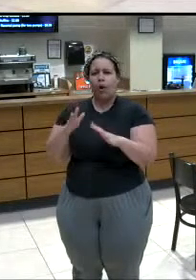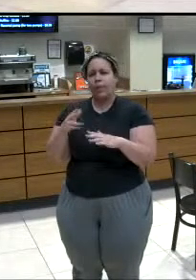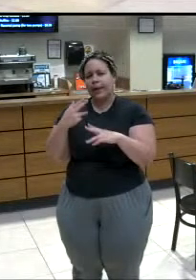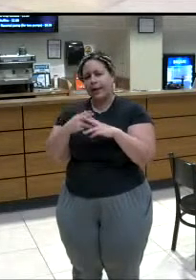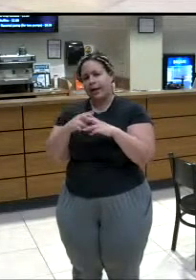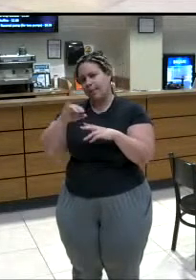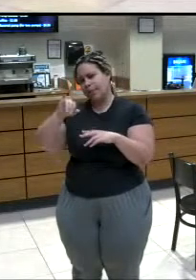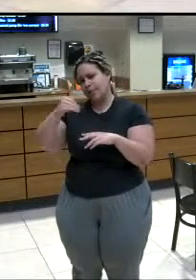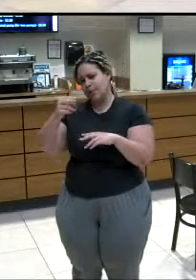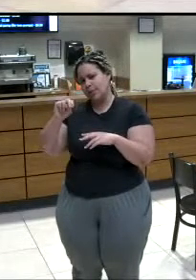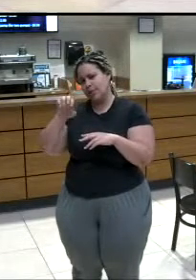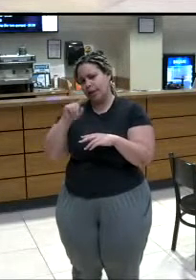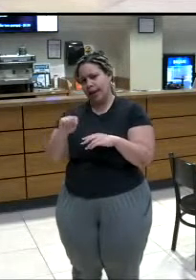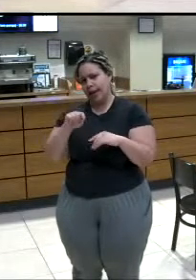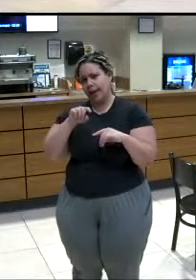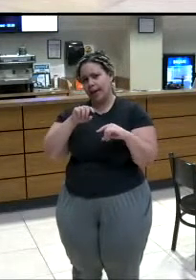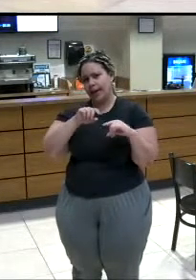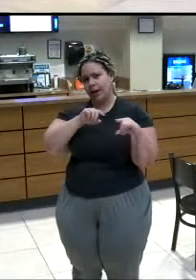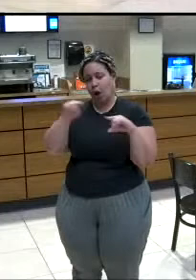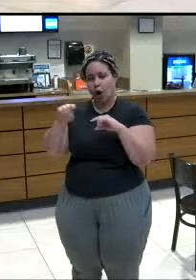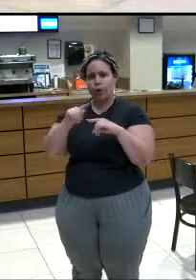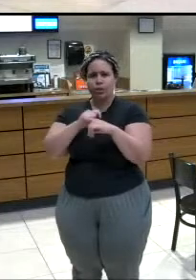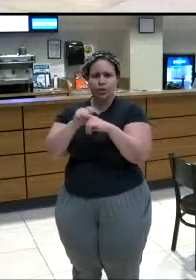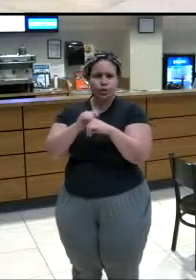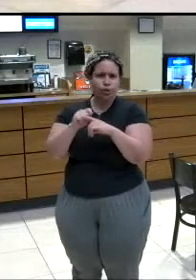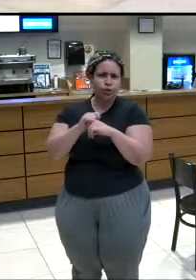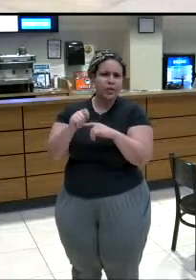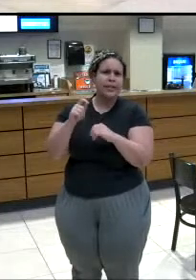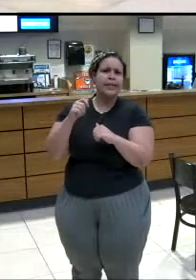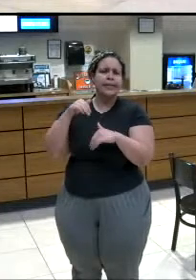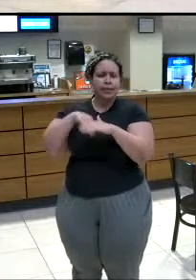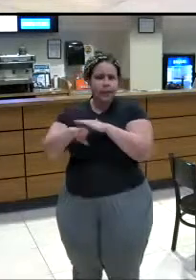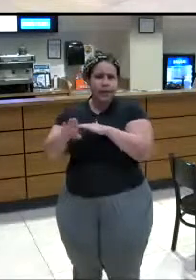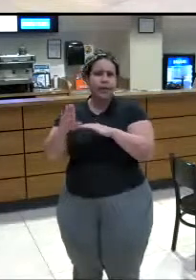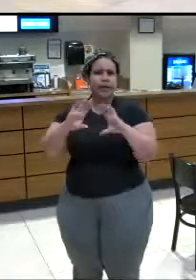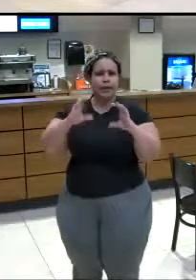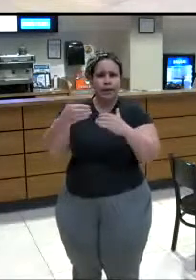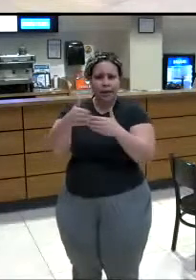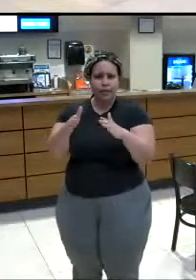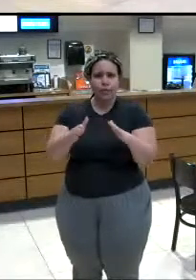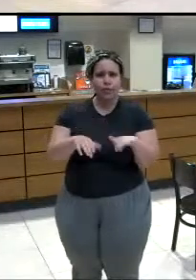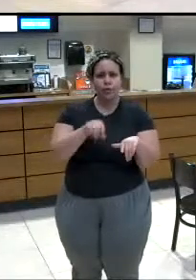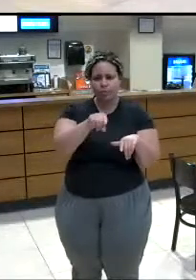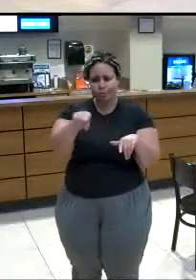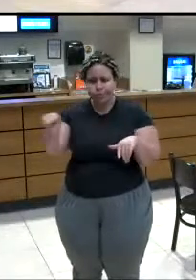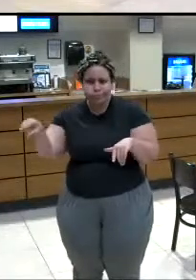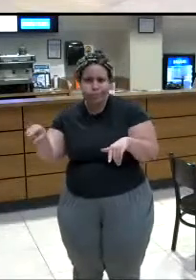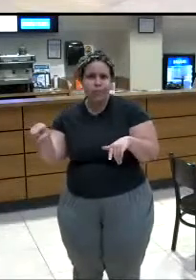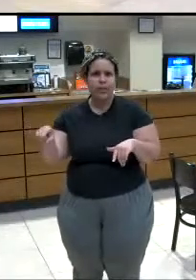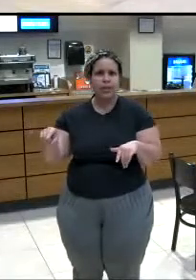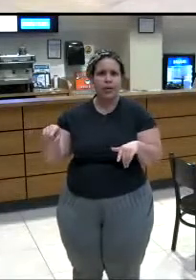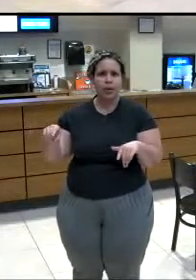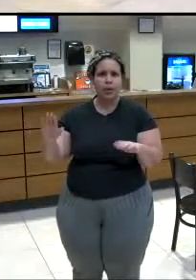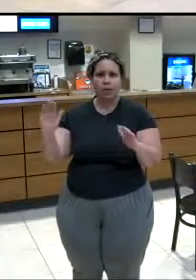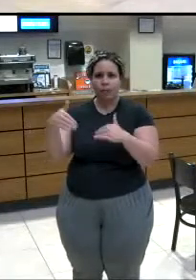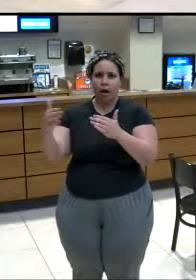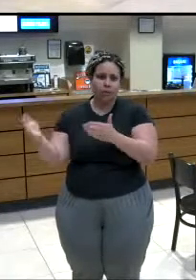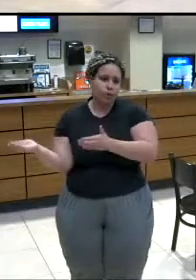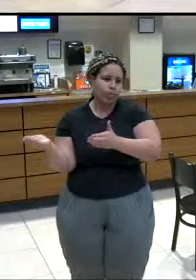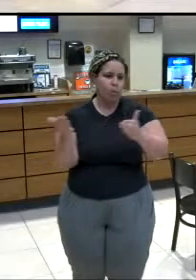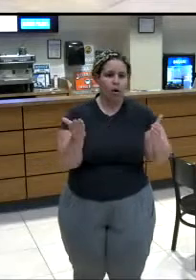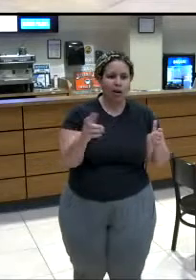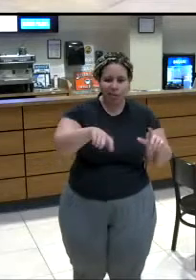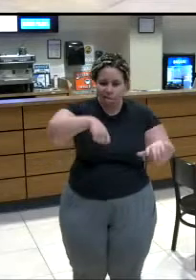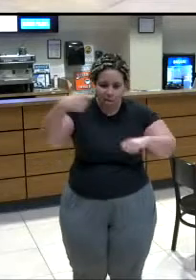classroom, observe them with the instructional coach, give them feedback. She unpacks the box for them to show them all of the materials that they